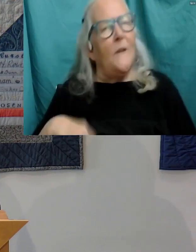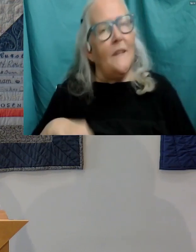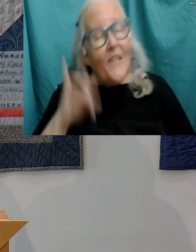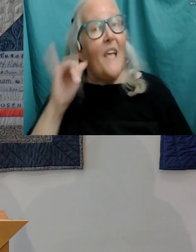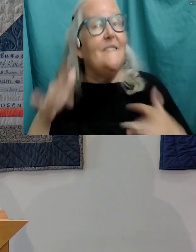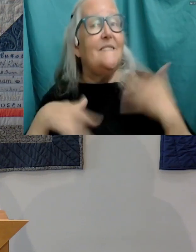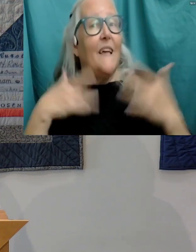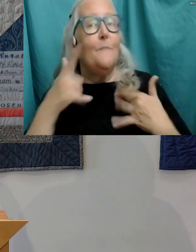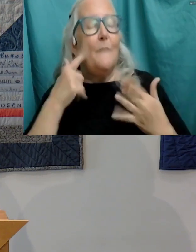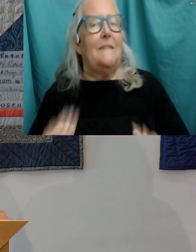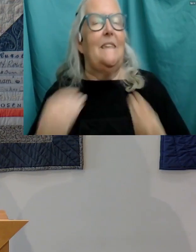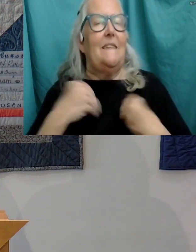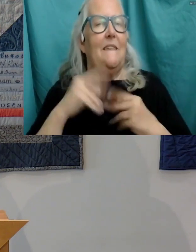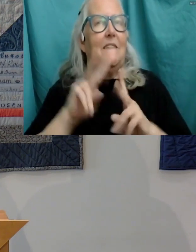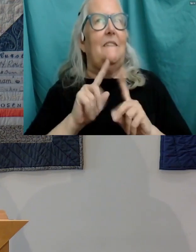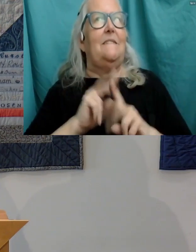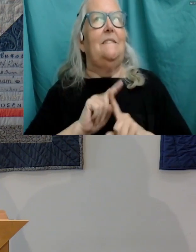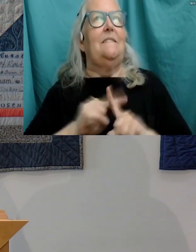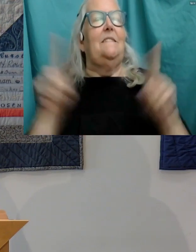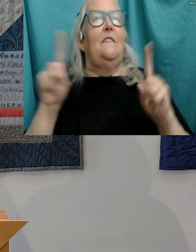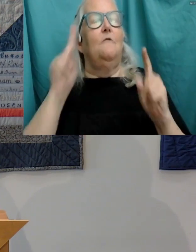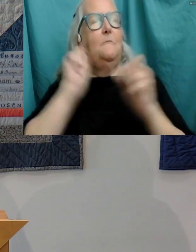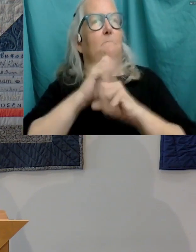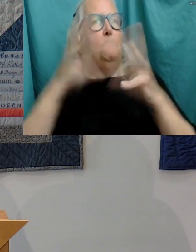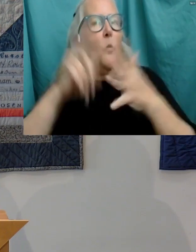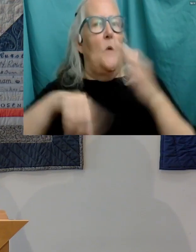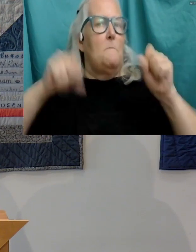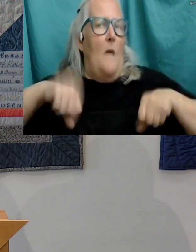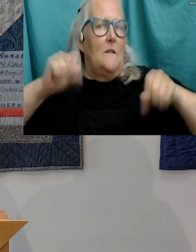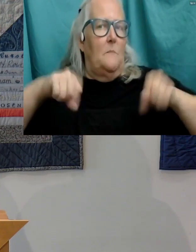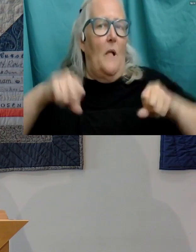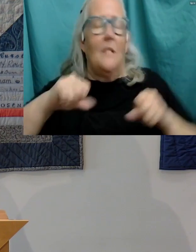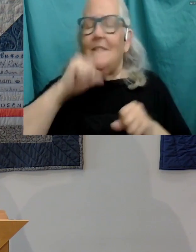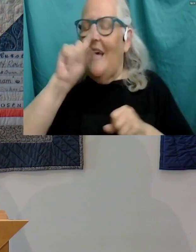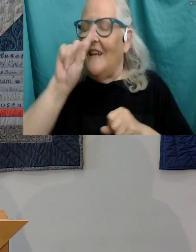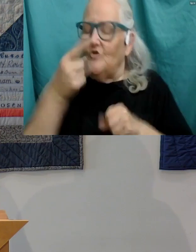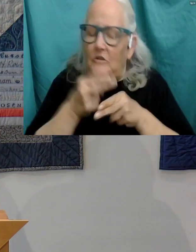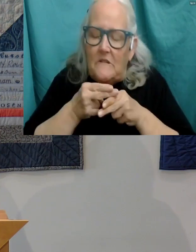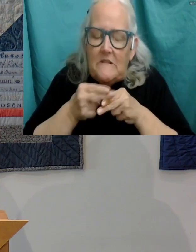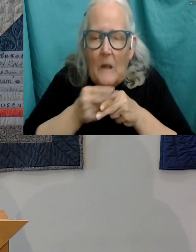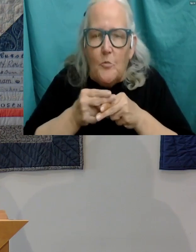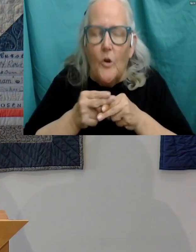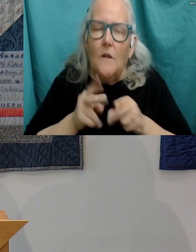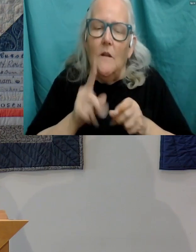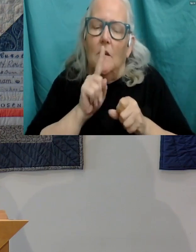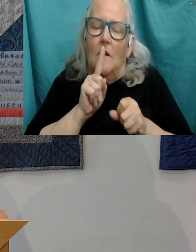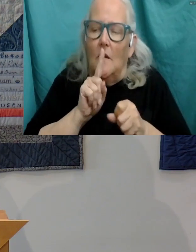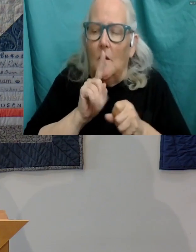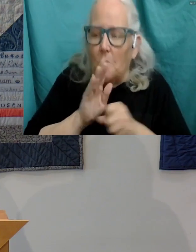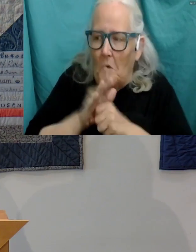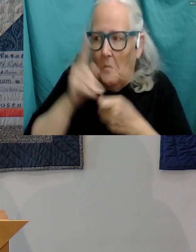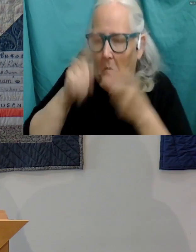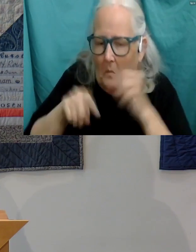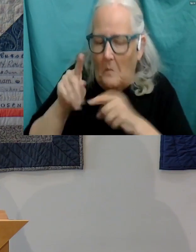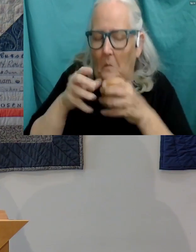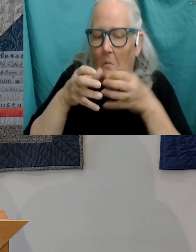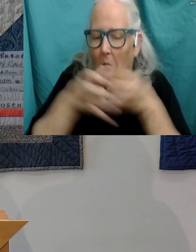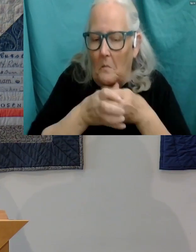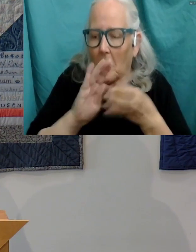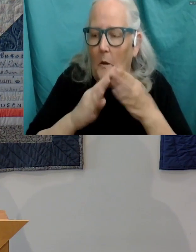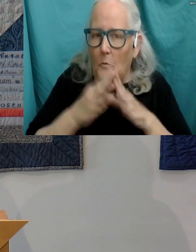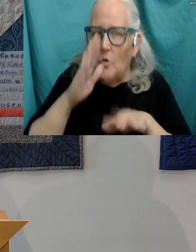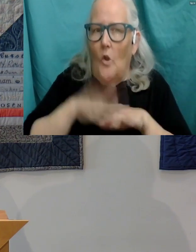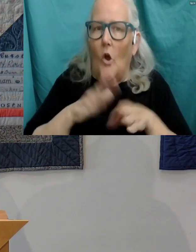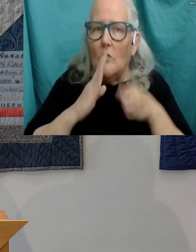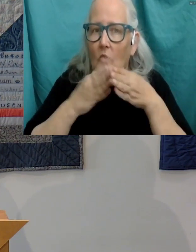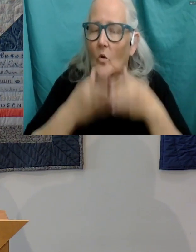what's possible. Not just short-term, covenanted communities of the sea, but something rooted and longer